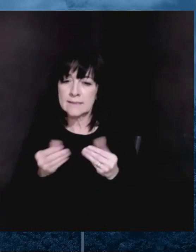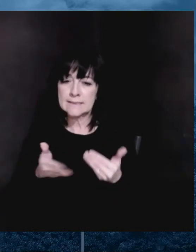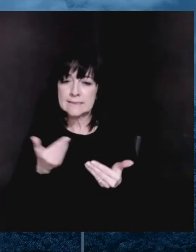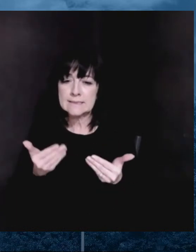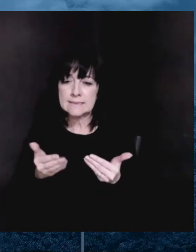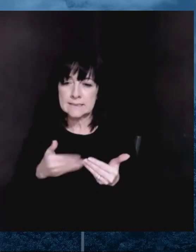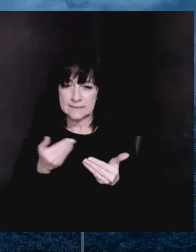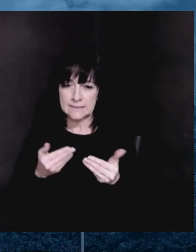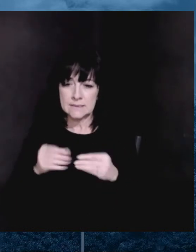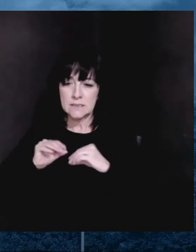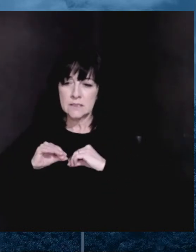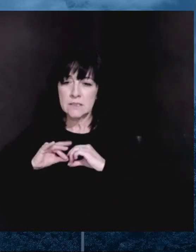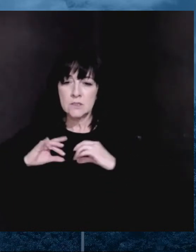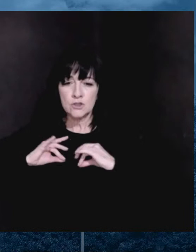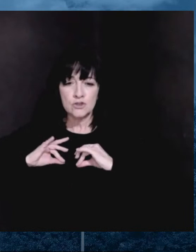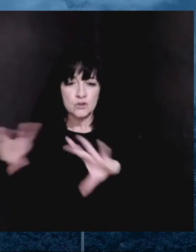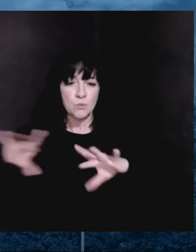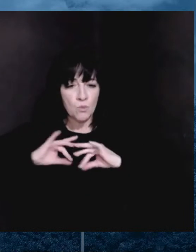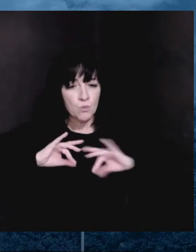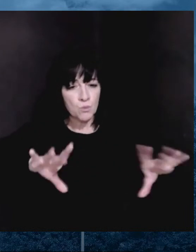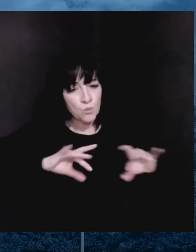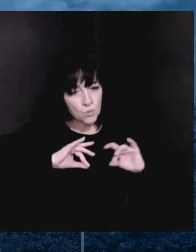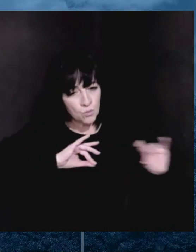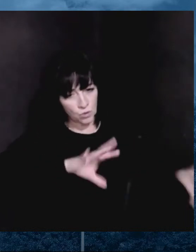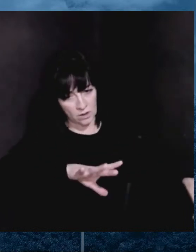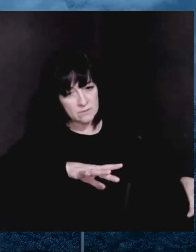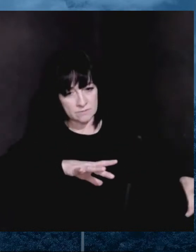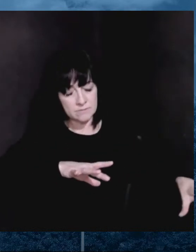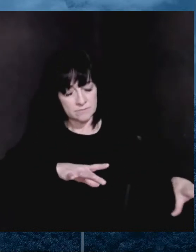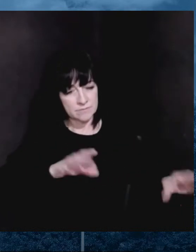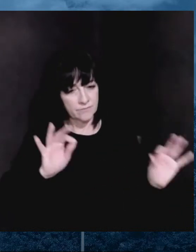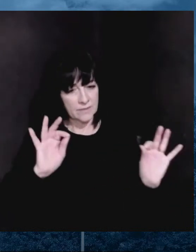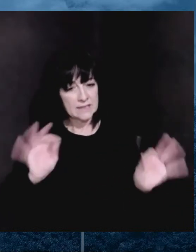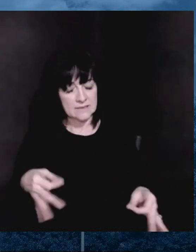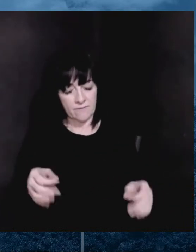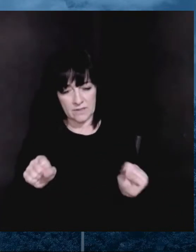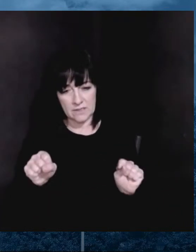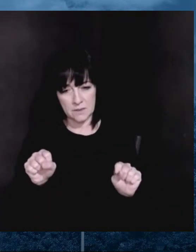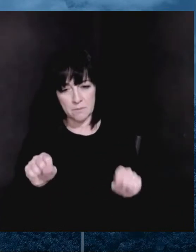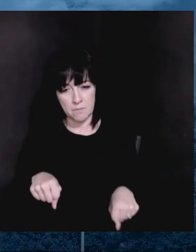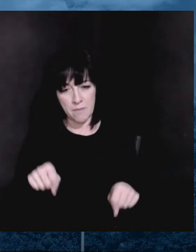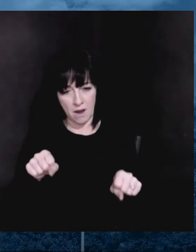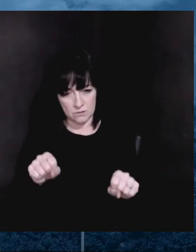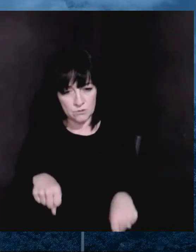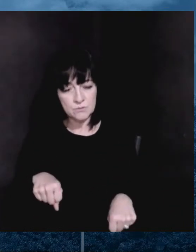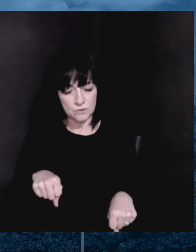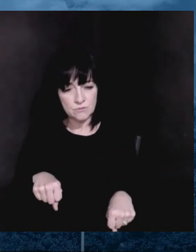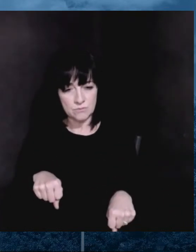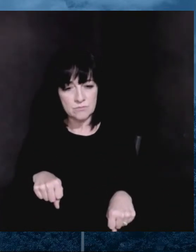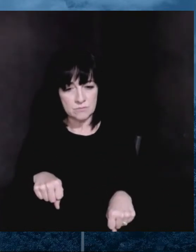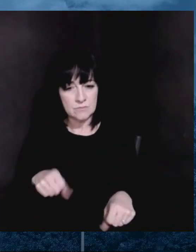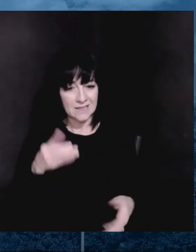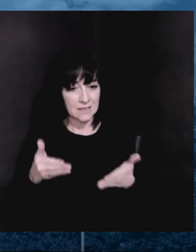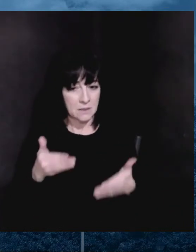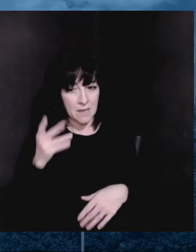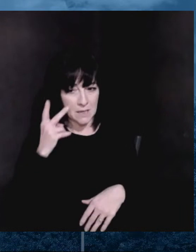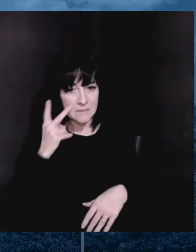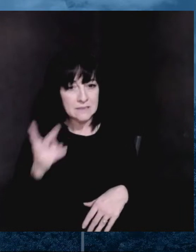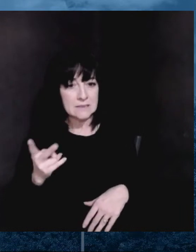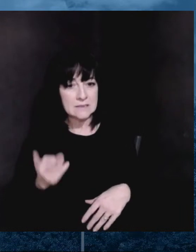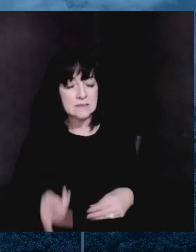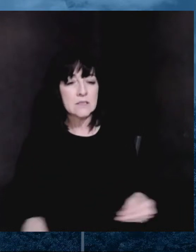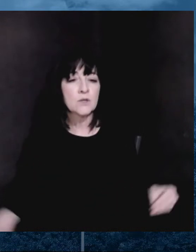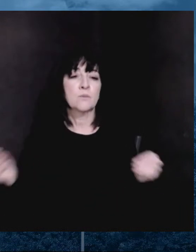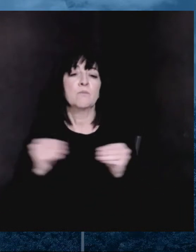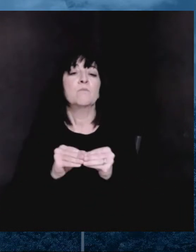begin to see spread of it, it's certainly possible that we'll see a higher level of infectious spread in the